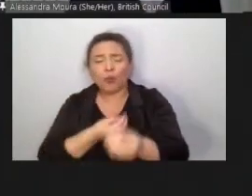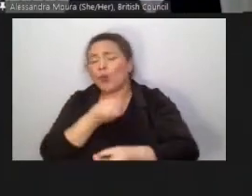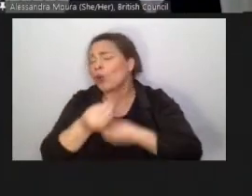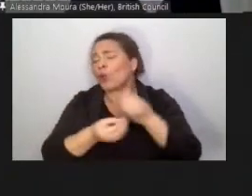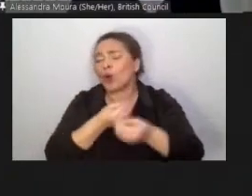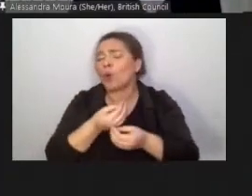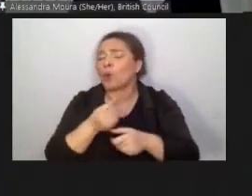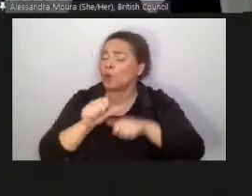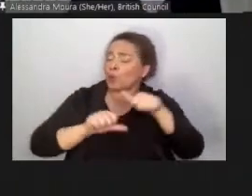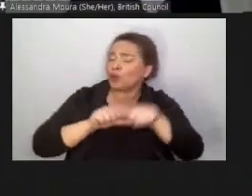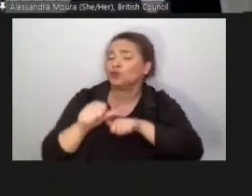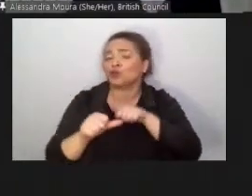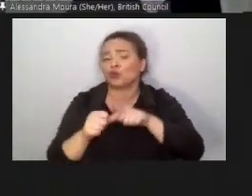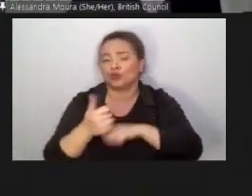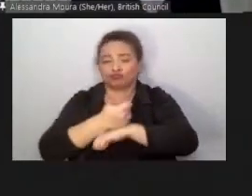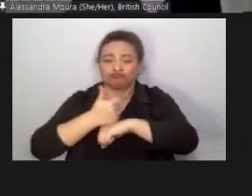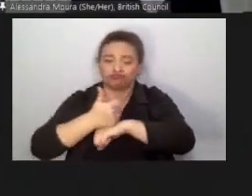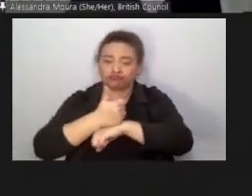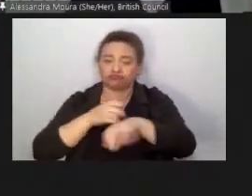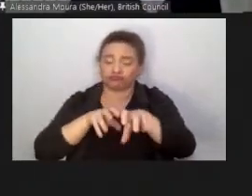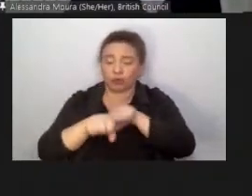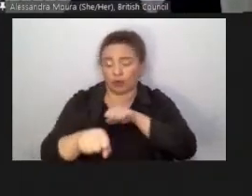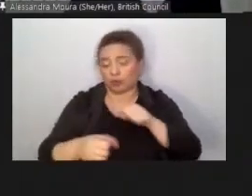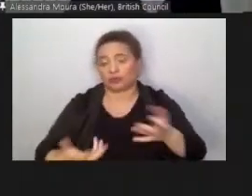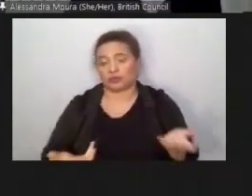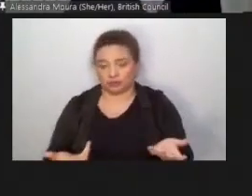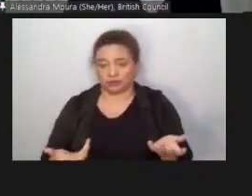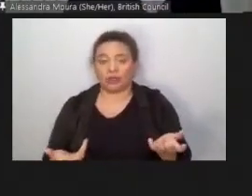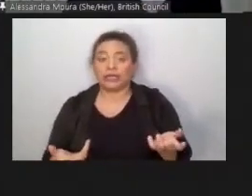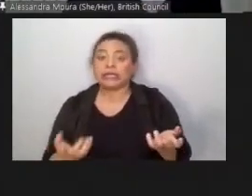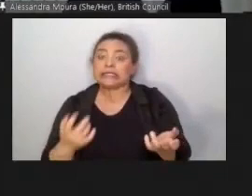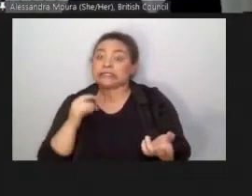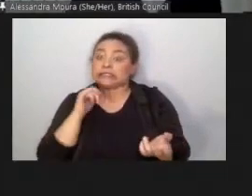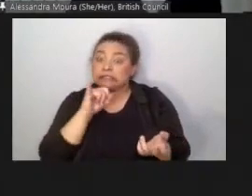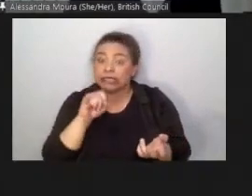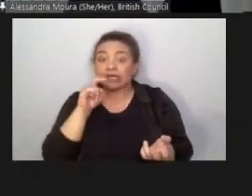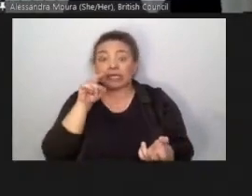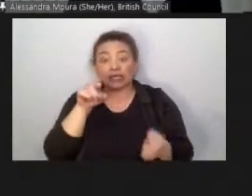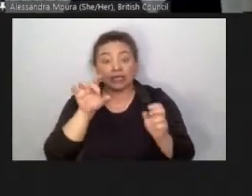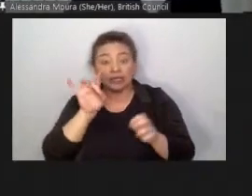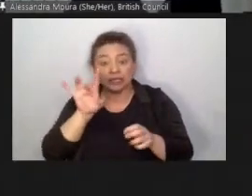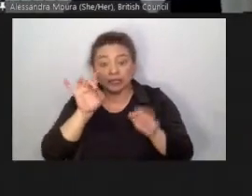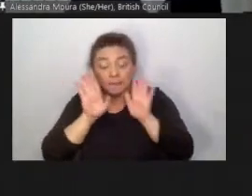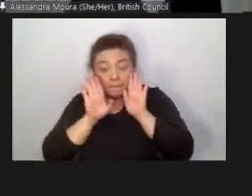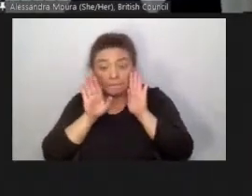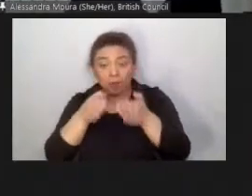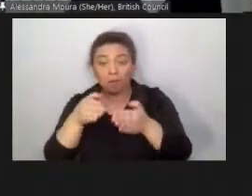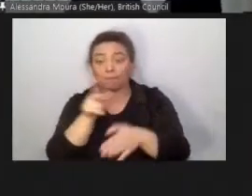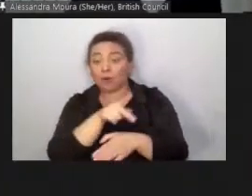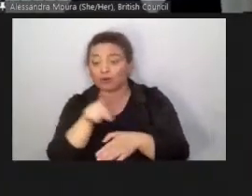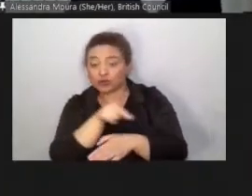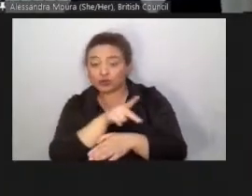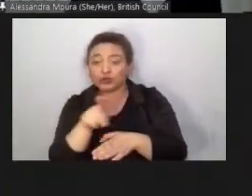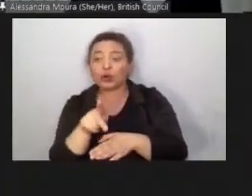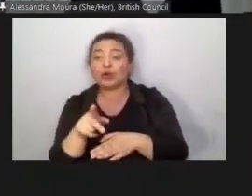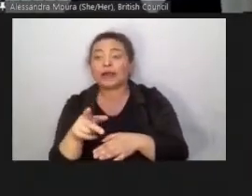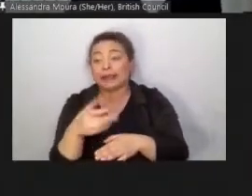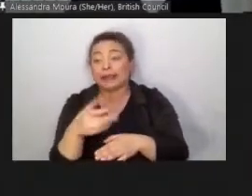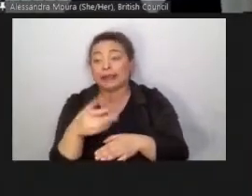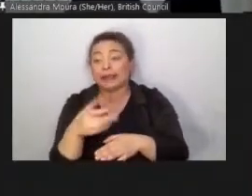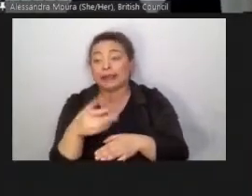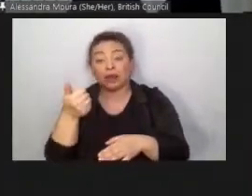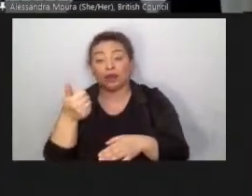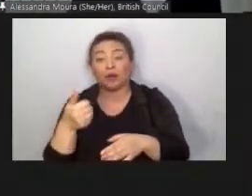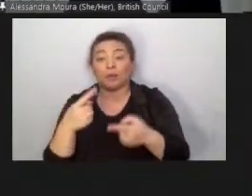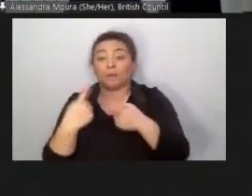an expert teacher, then you'll end up with a lot more near a smaller circle, near the smaller circle. If you're beginner